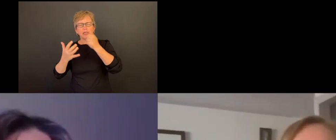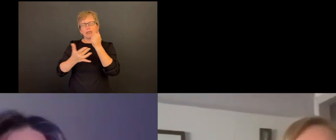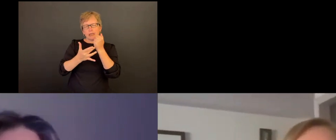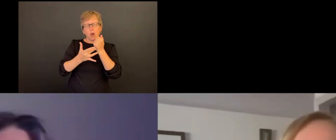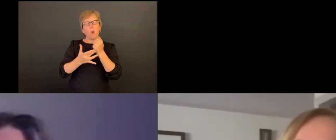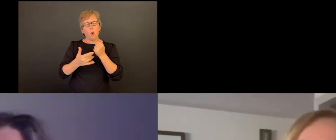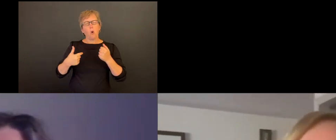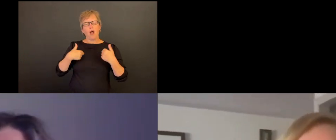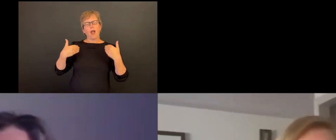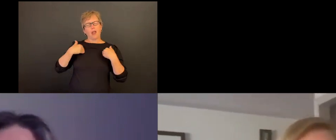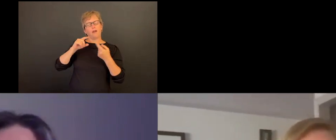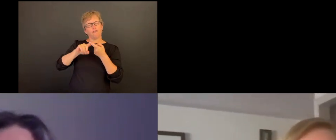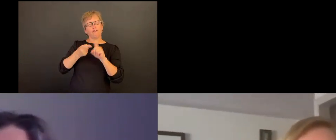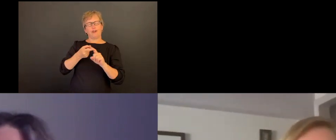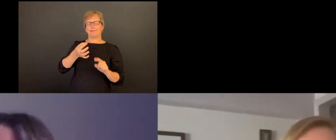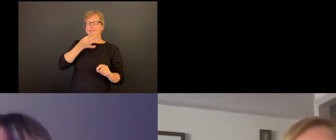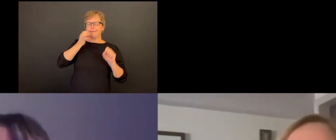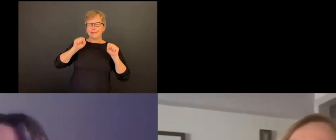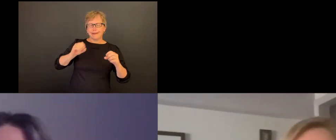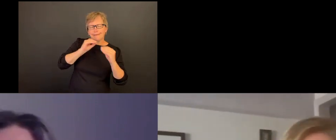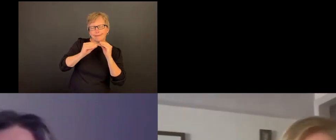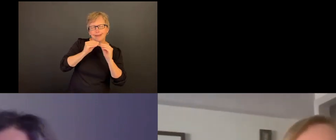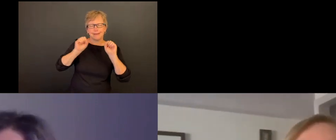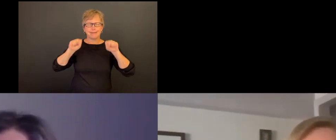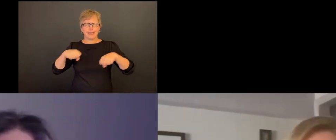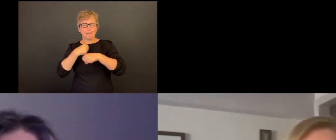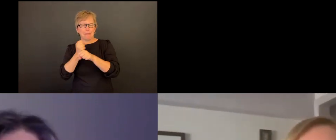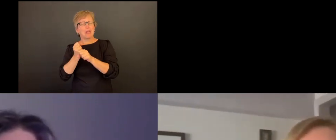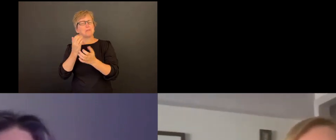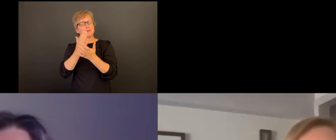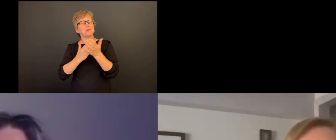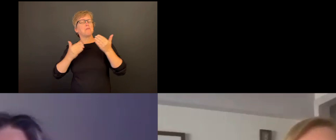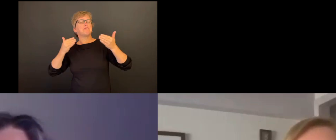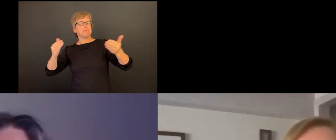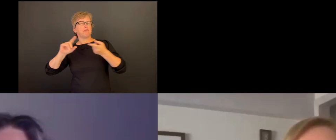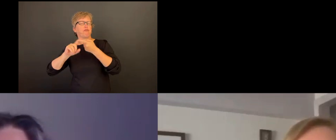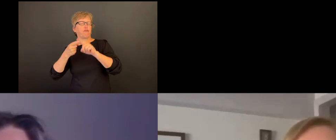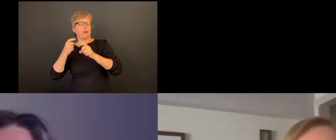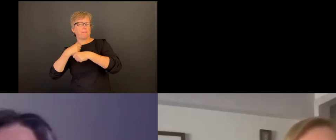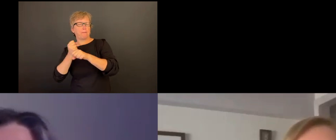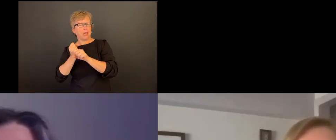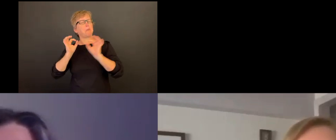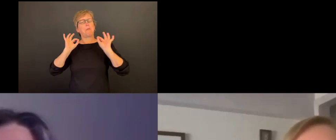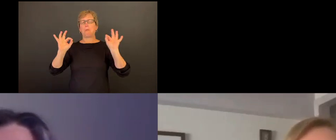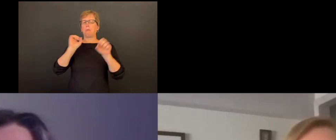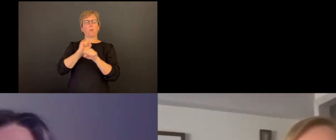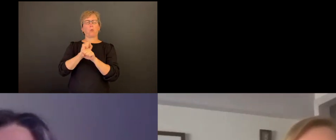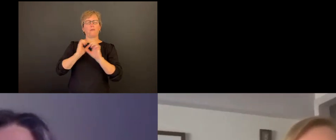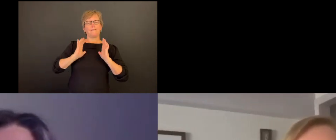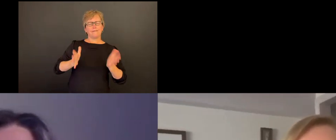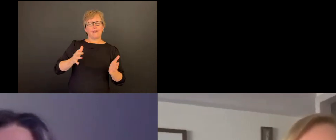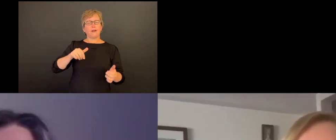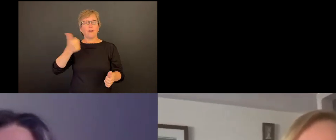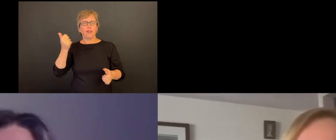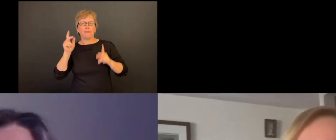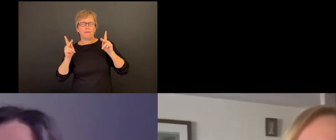at equipment, and they have friends who are handy, and they make these different kinds of equipment. And so, yeah, some people have gone